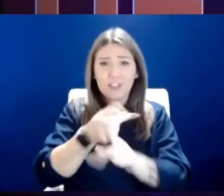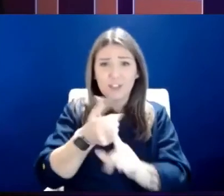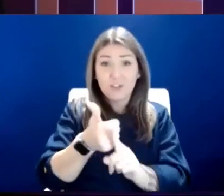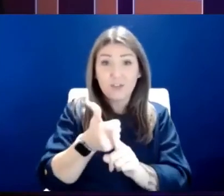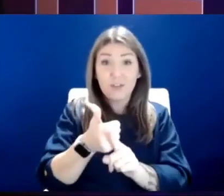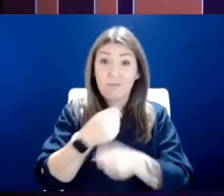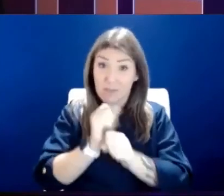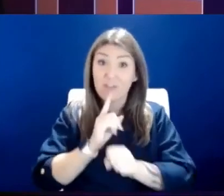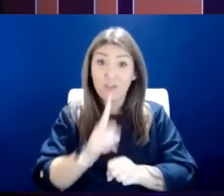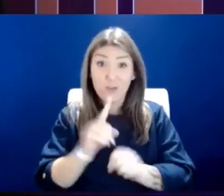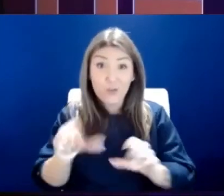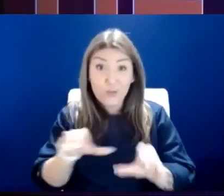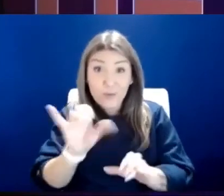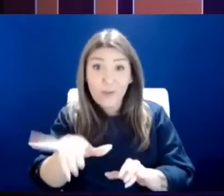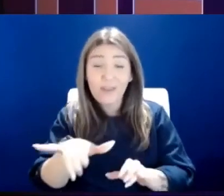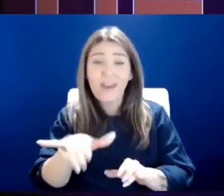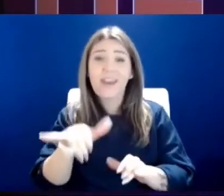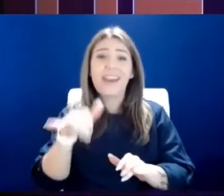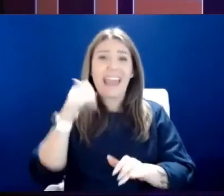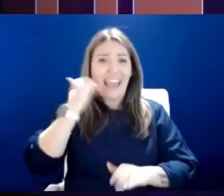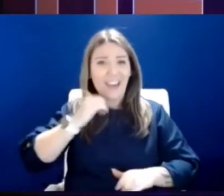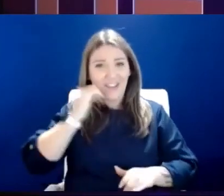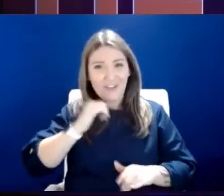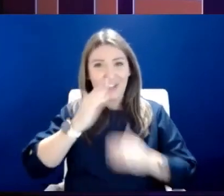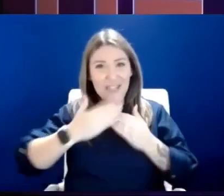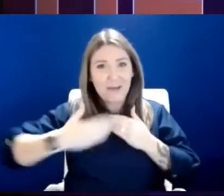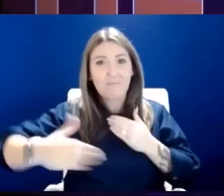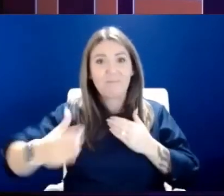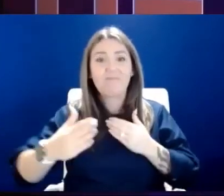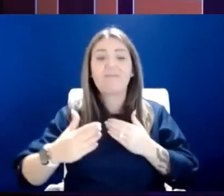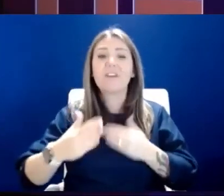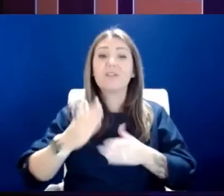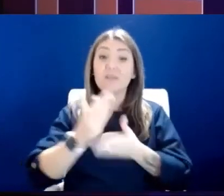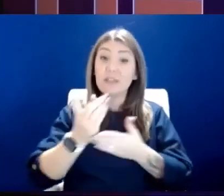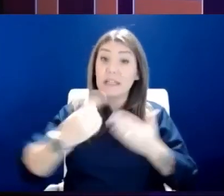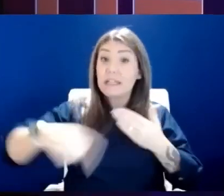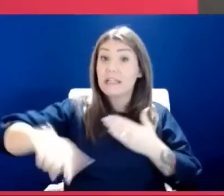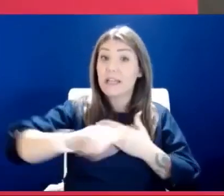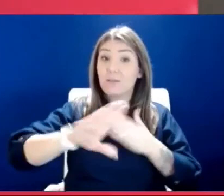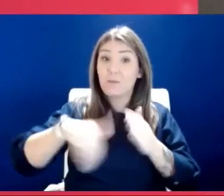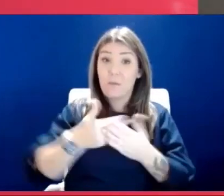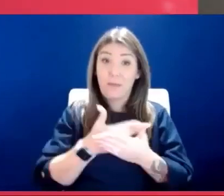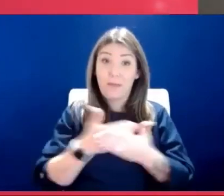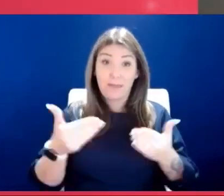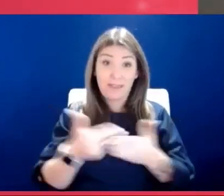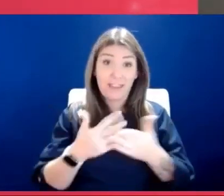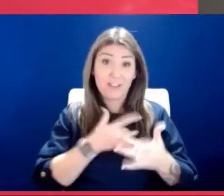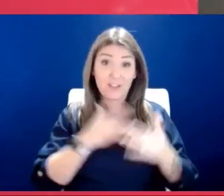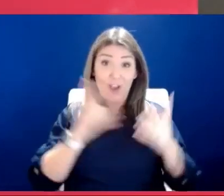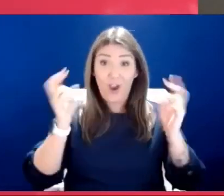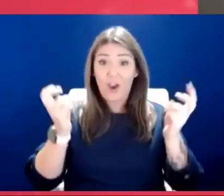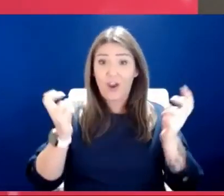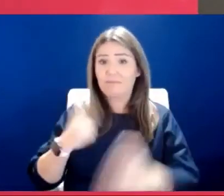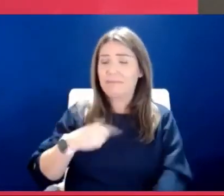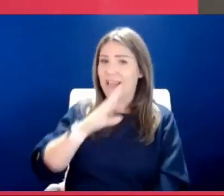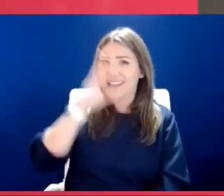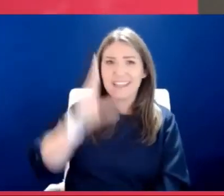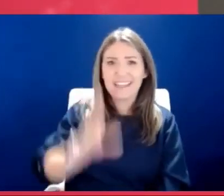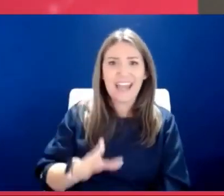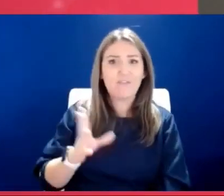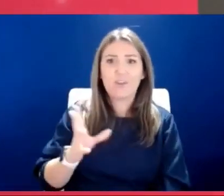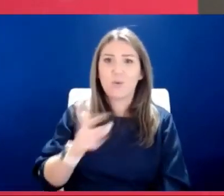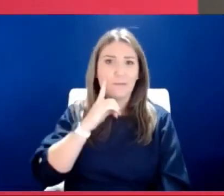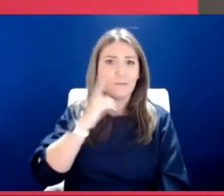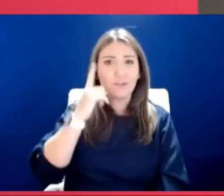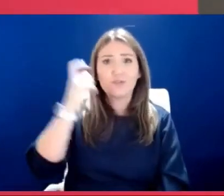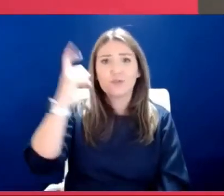that in every day ahead. Coming up next week on All Things Heart. I never would have ever dreamed of missing a